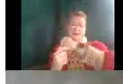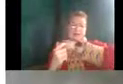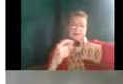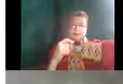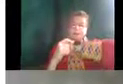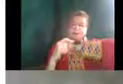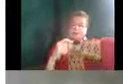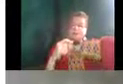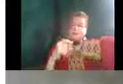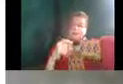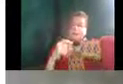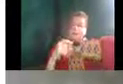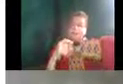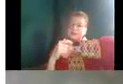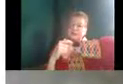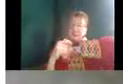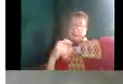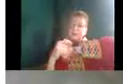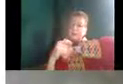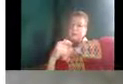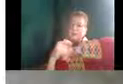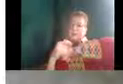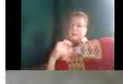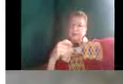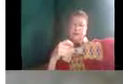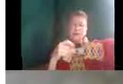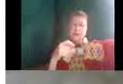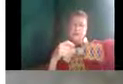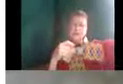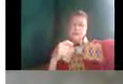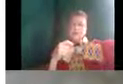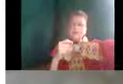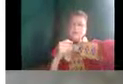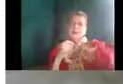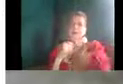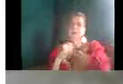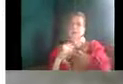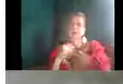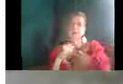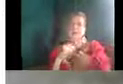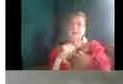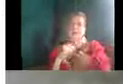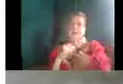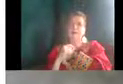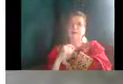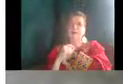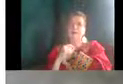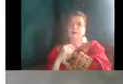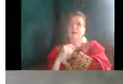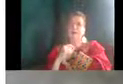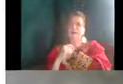do it starts hapticking a haptic is a buzz against your wrist um and now i've owned this watch for about an hour